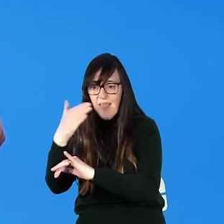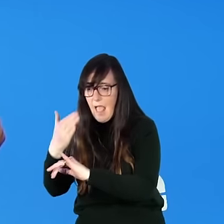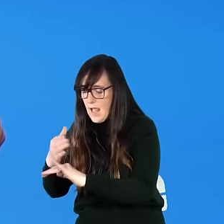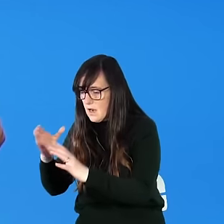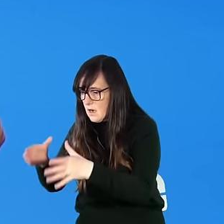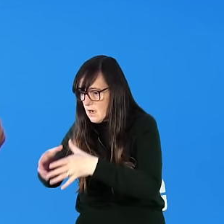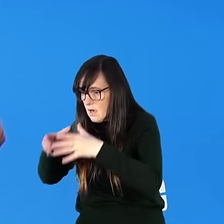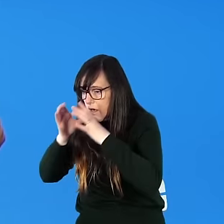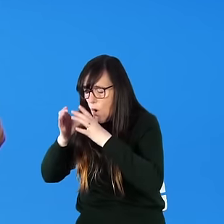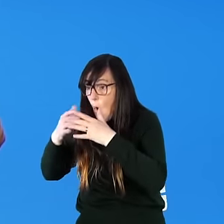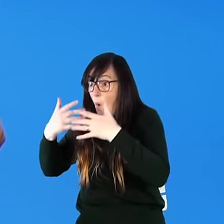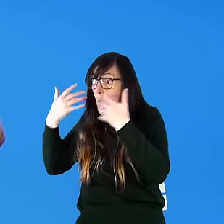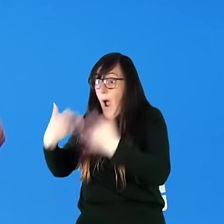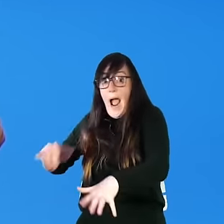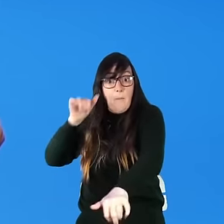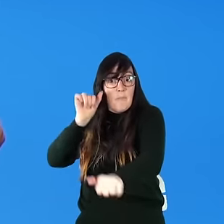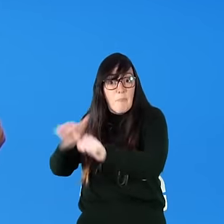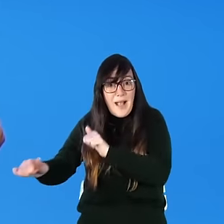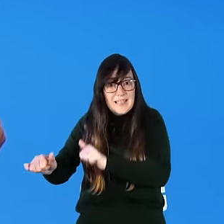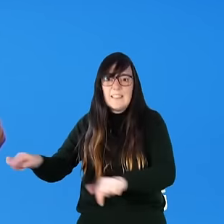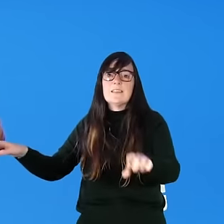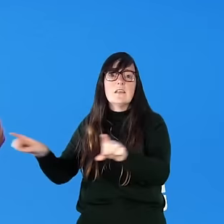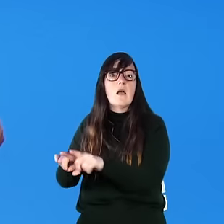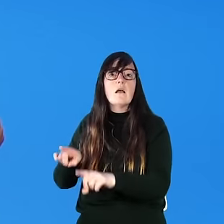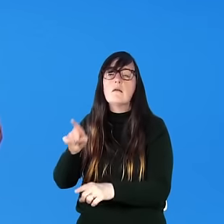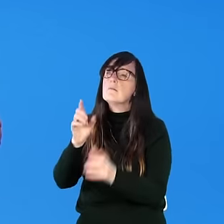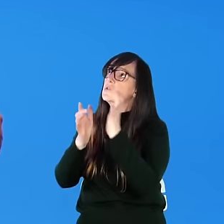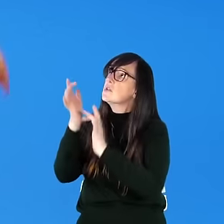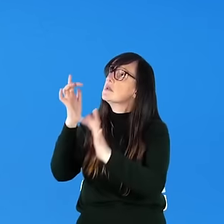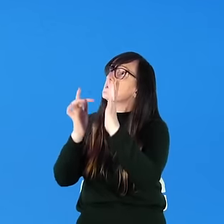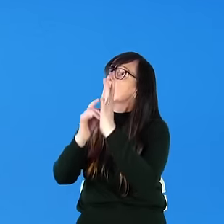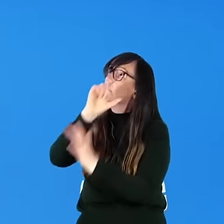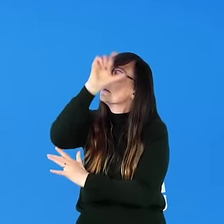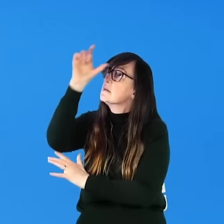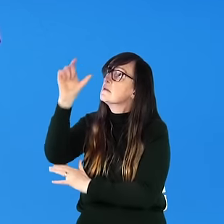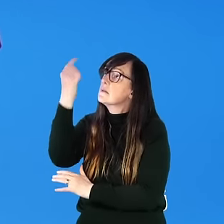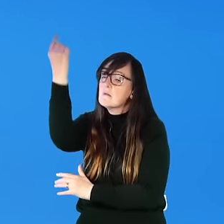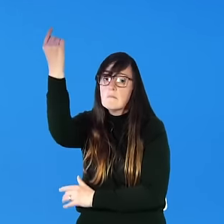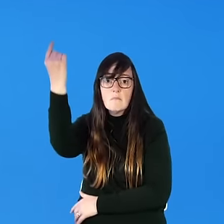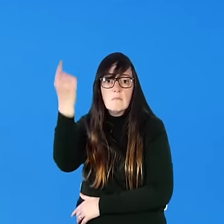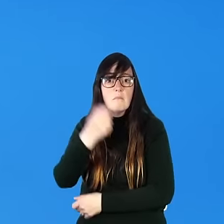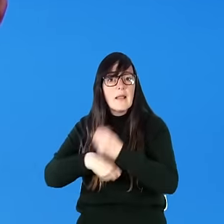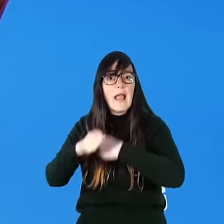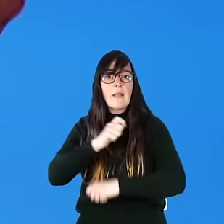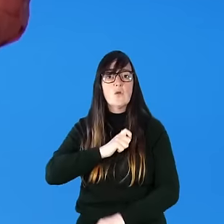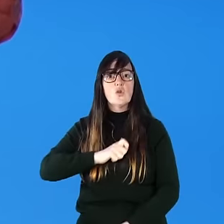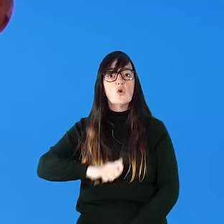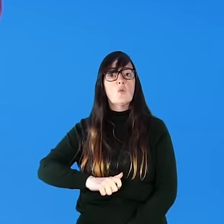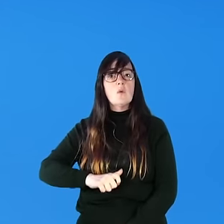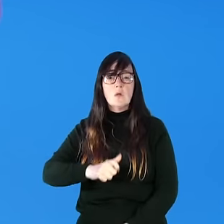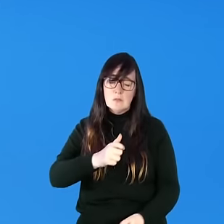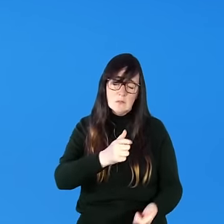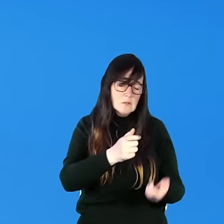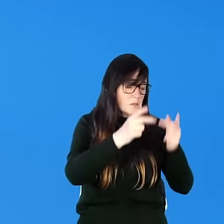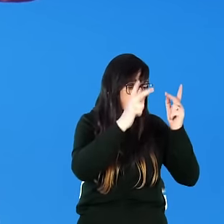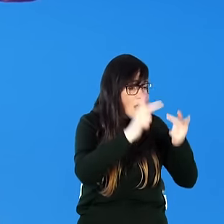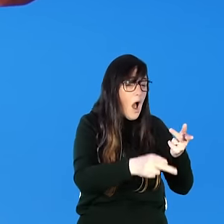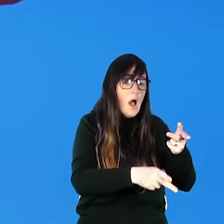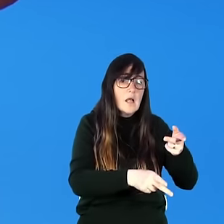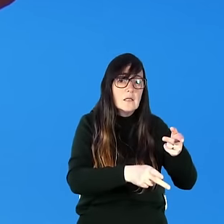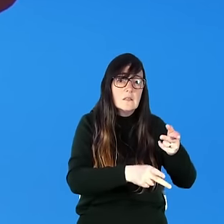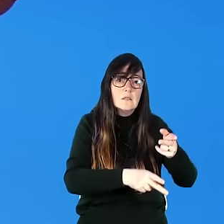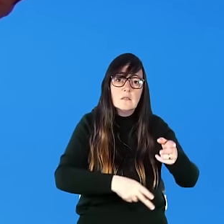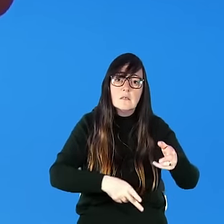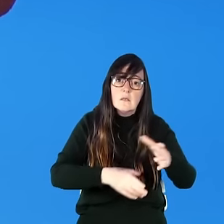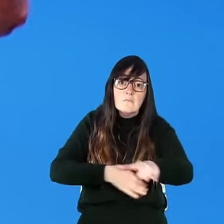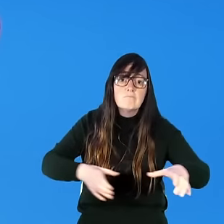The Christ who became human for you, who died for you and rose again for you and lives for